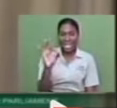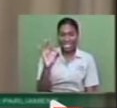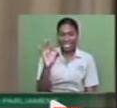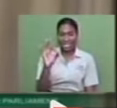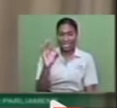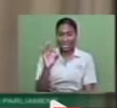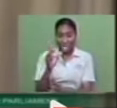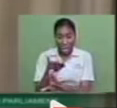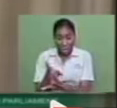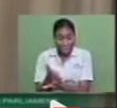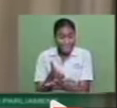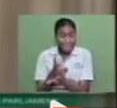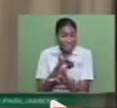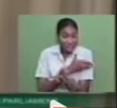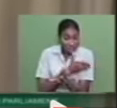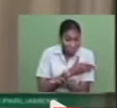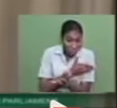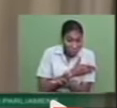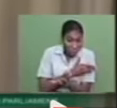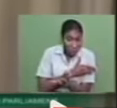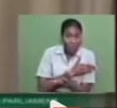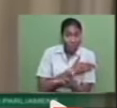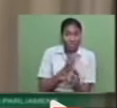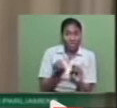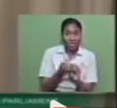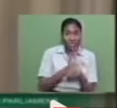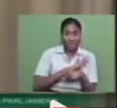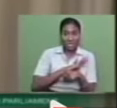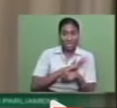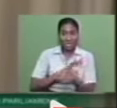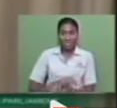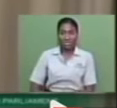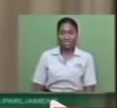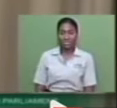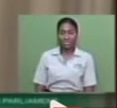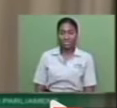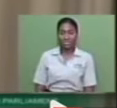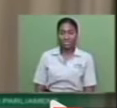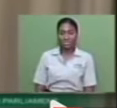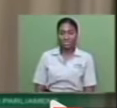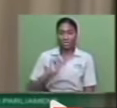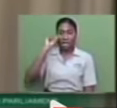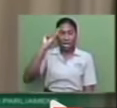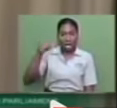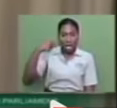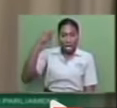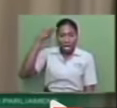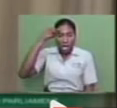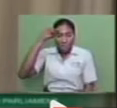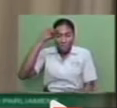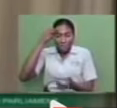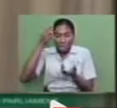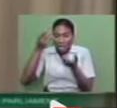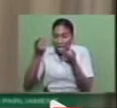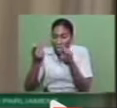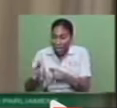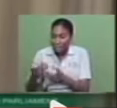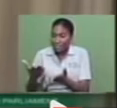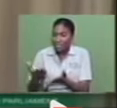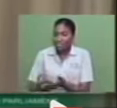COVID, this incompetent government allowed our reserves to fall below US $7